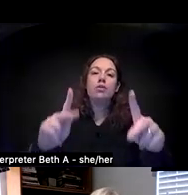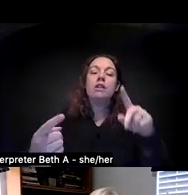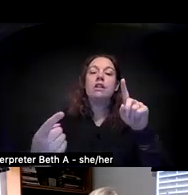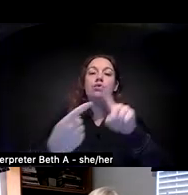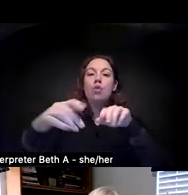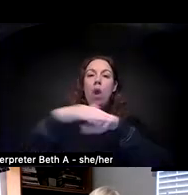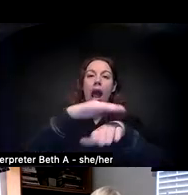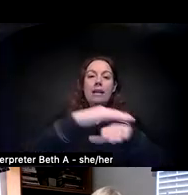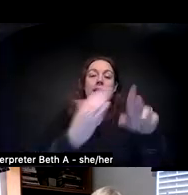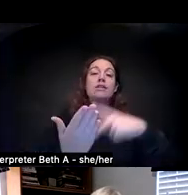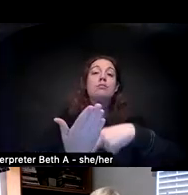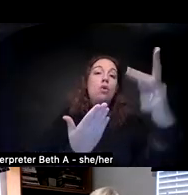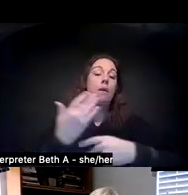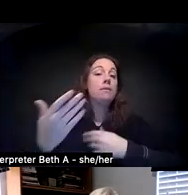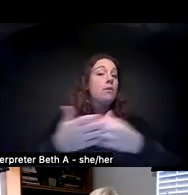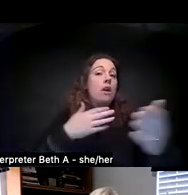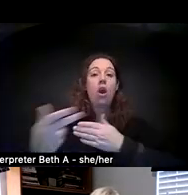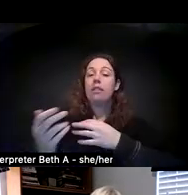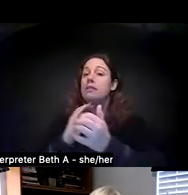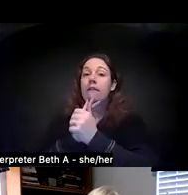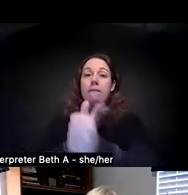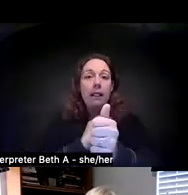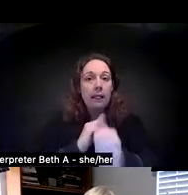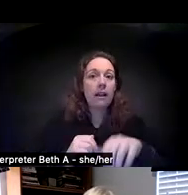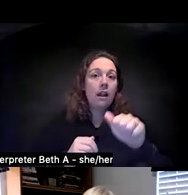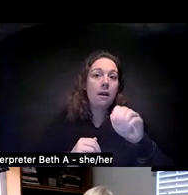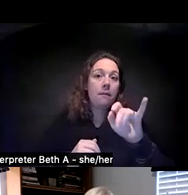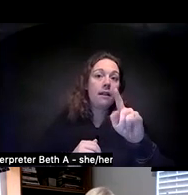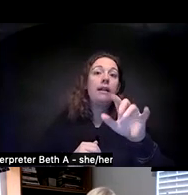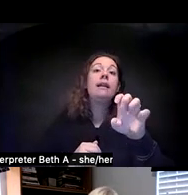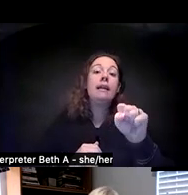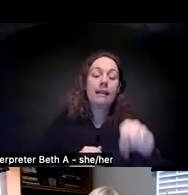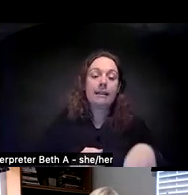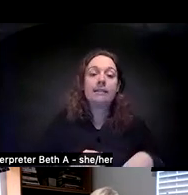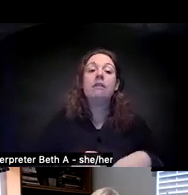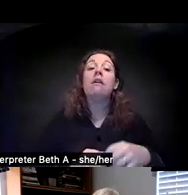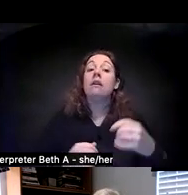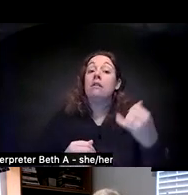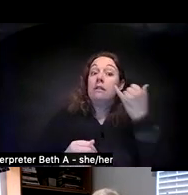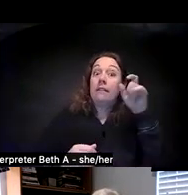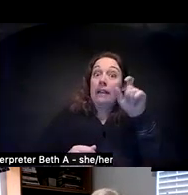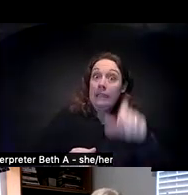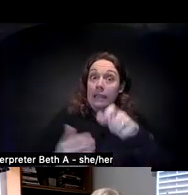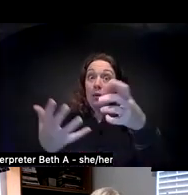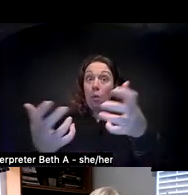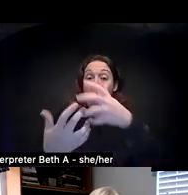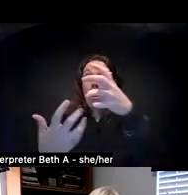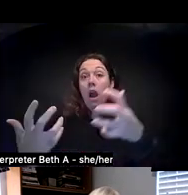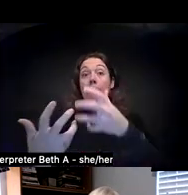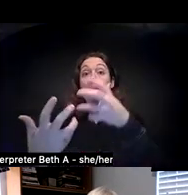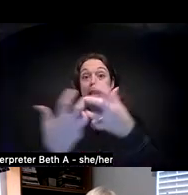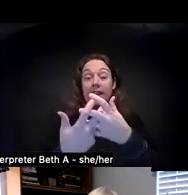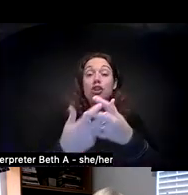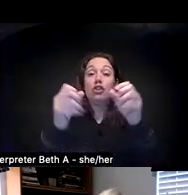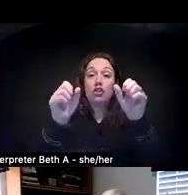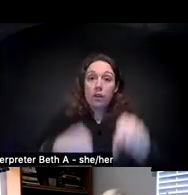of their abilities, whether they need accommodations, or providing the accommodations so that they can enjoy the programs.